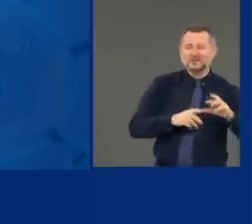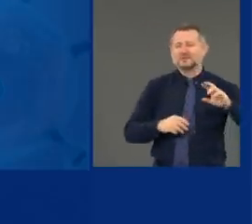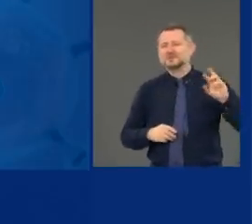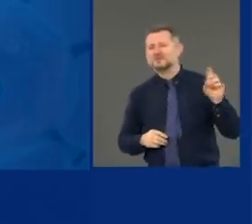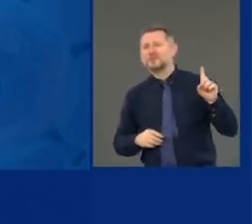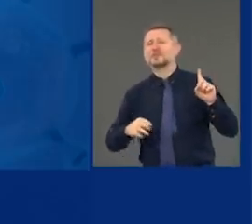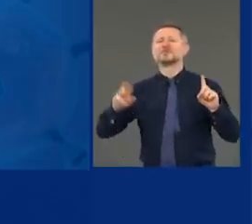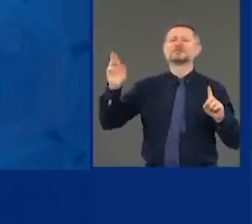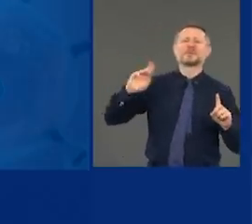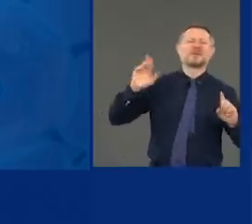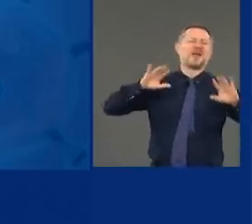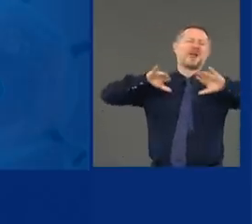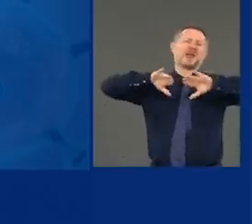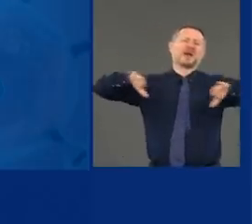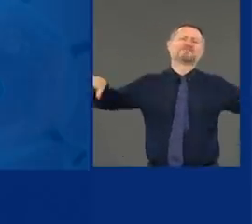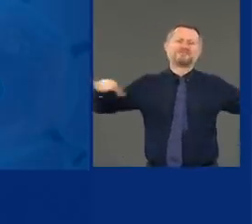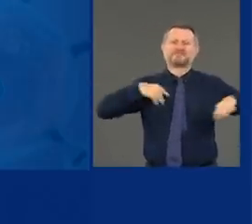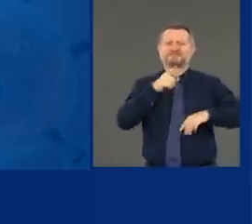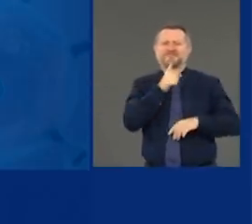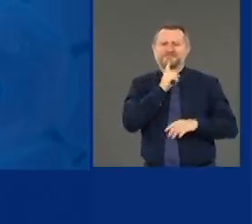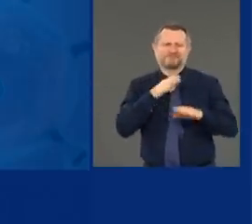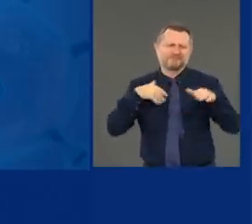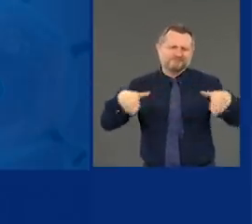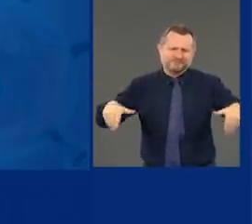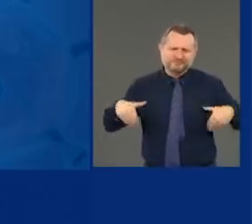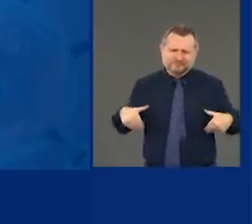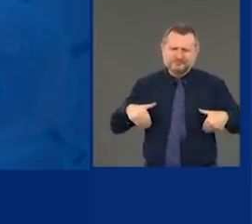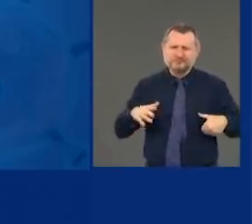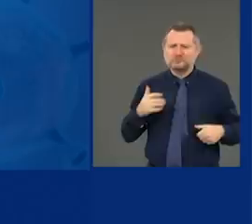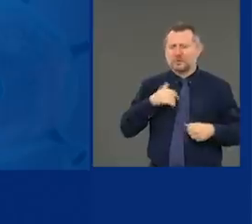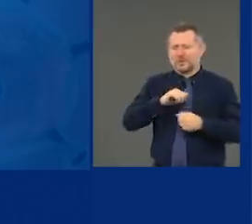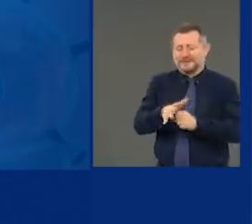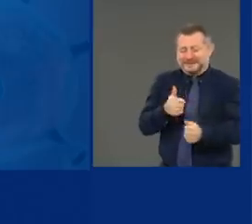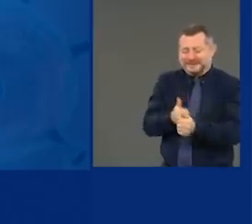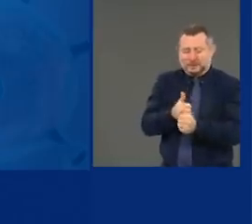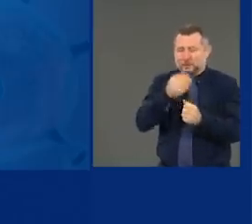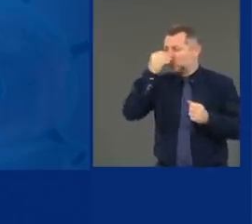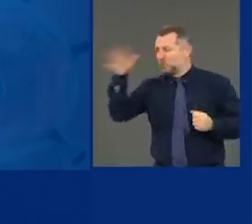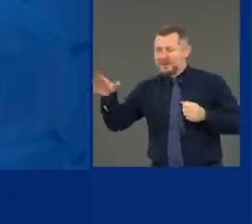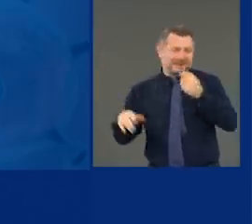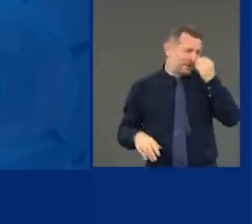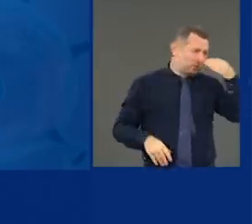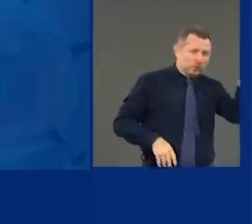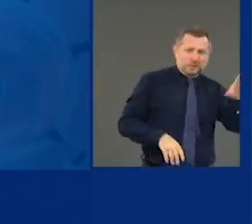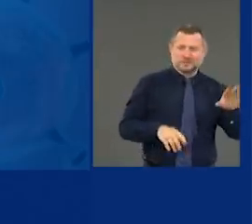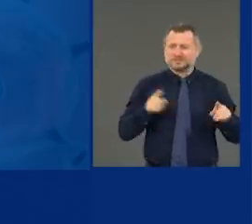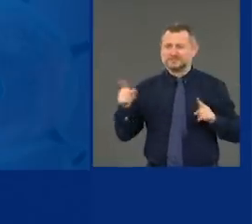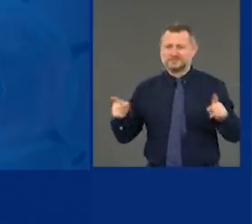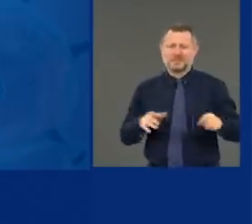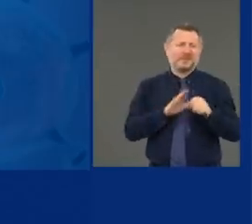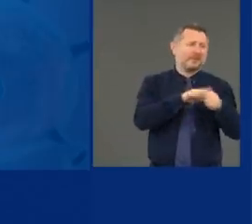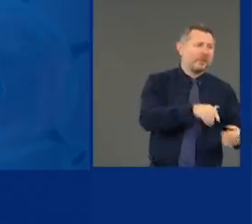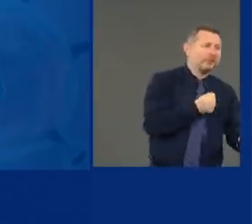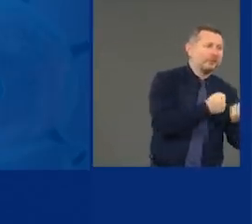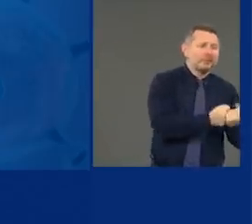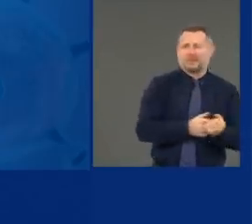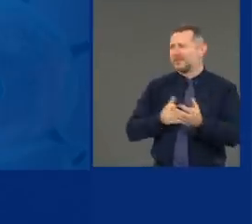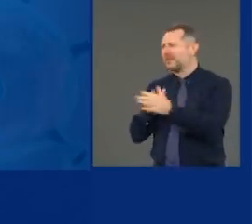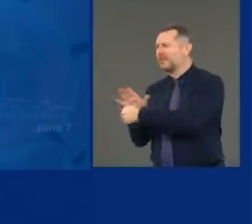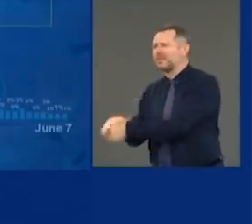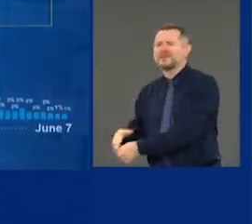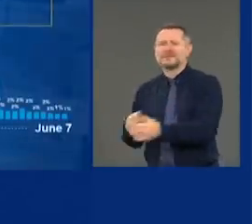about a virus. The virus doesn't do Democrat, Republican, doesn't do liberal, conservative. It's based